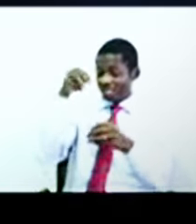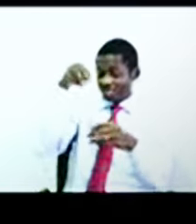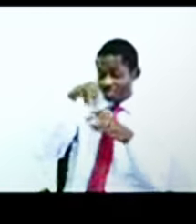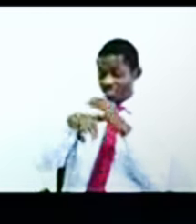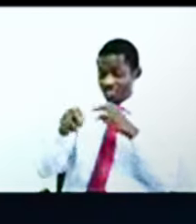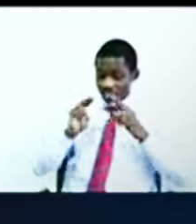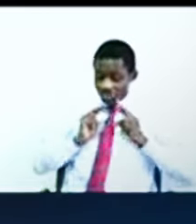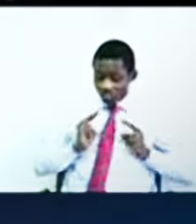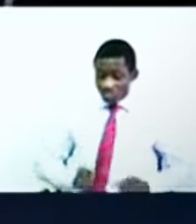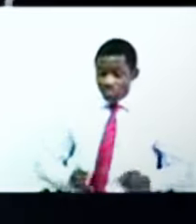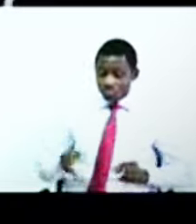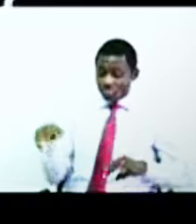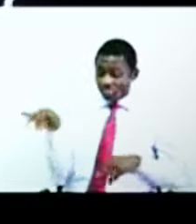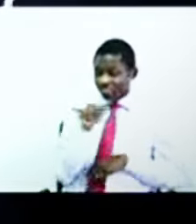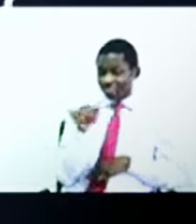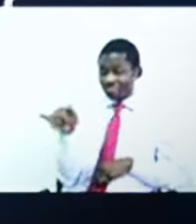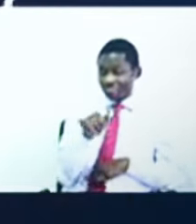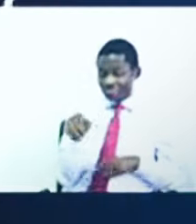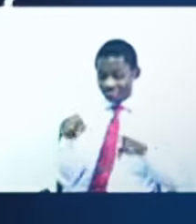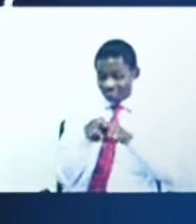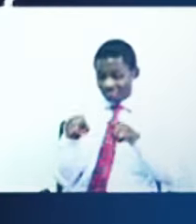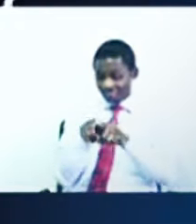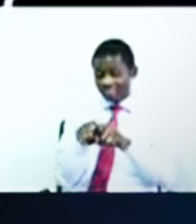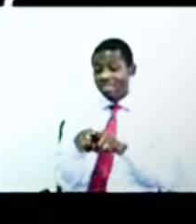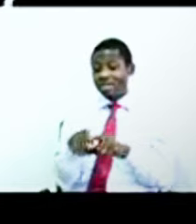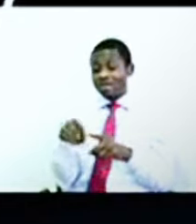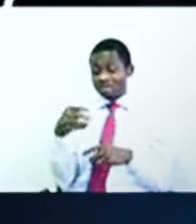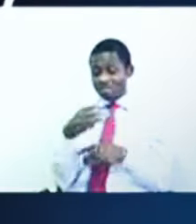likeness, and being found in appearance as a man,